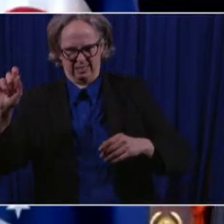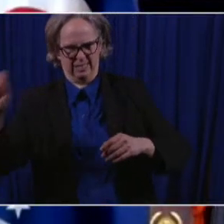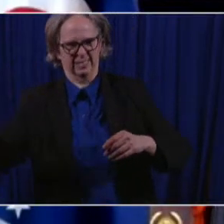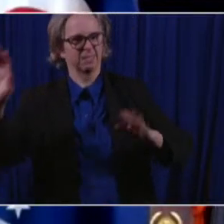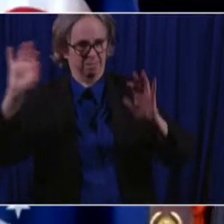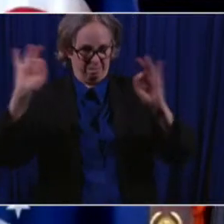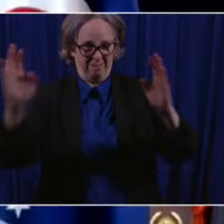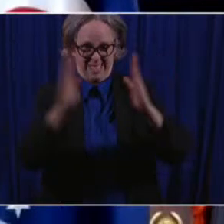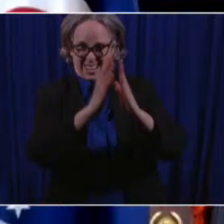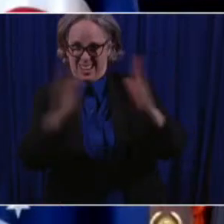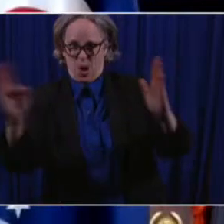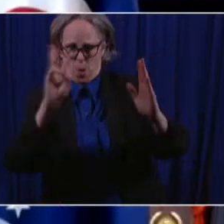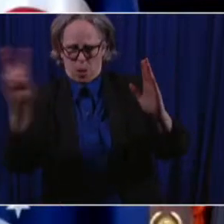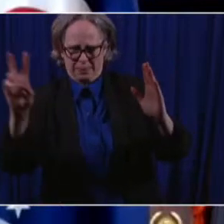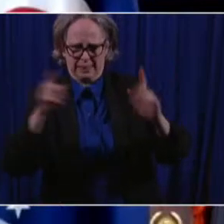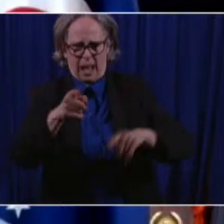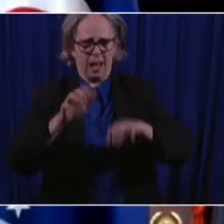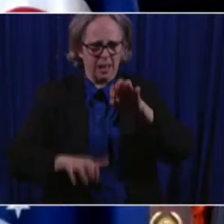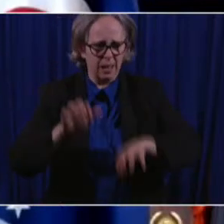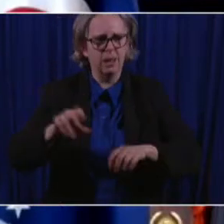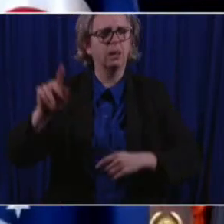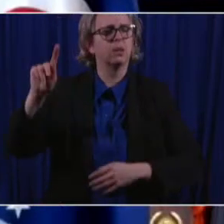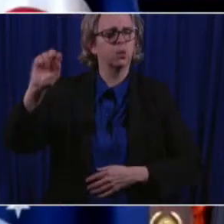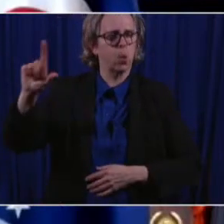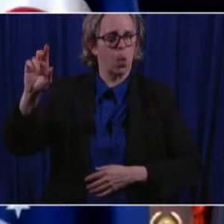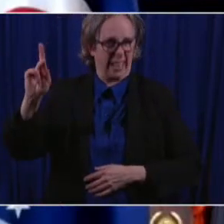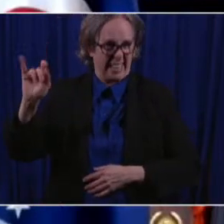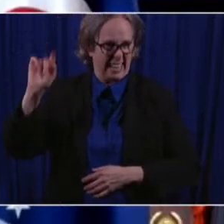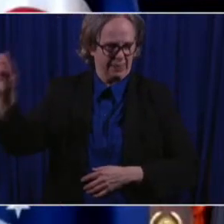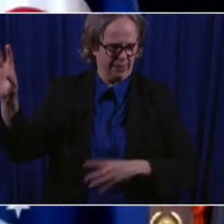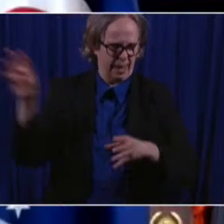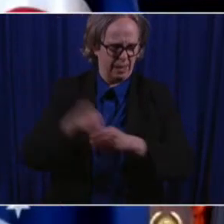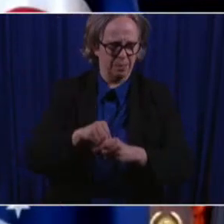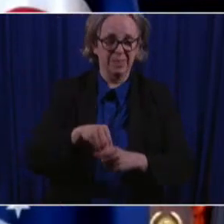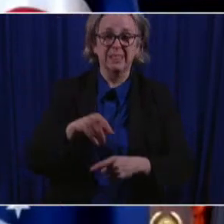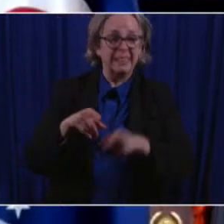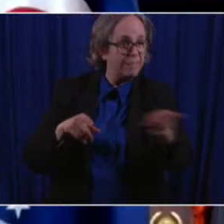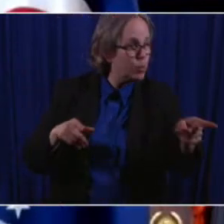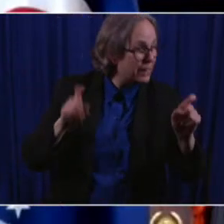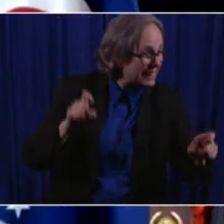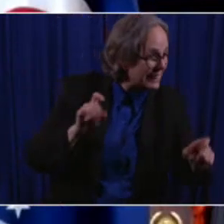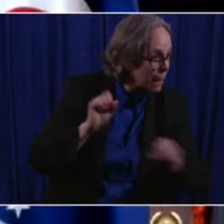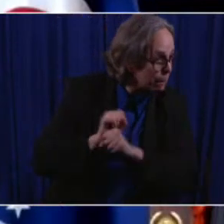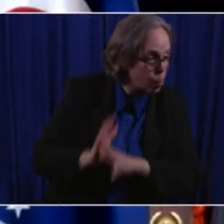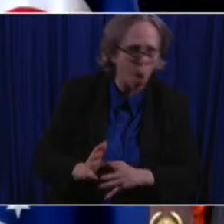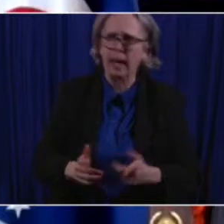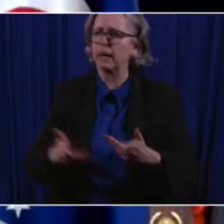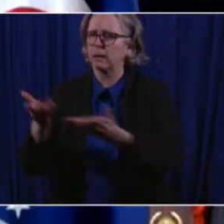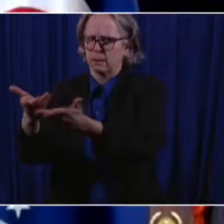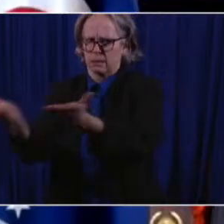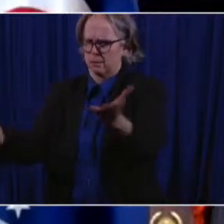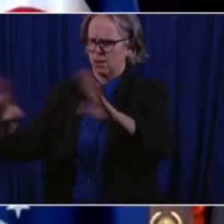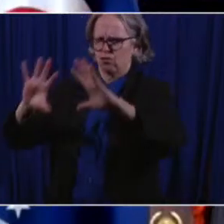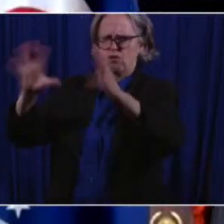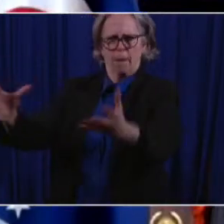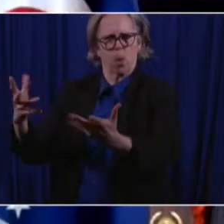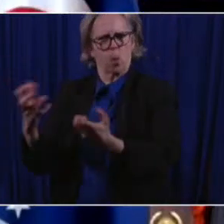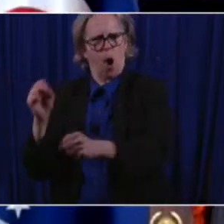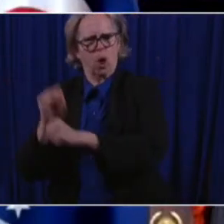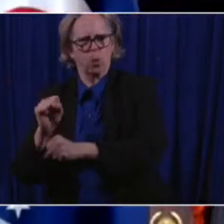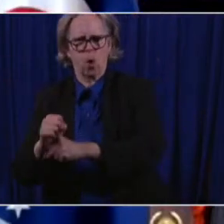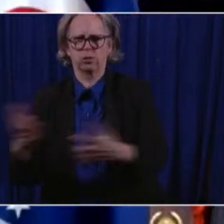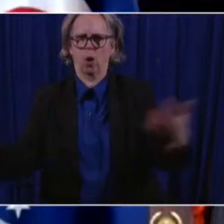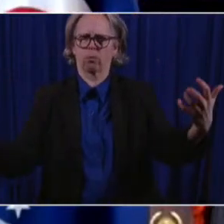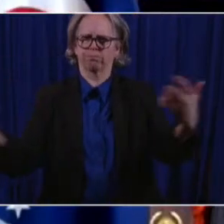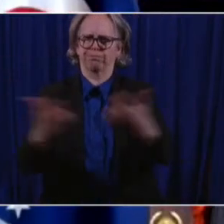potential employees who want jobs, help those employers who need a workforce, and help build a better team, build a